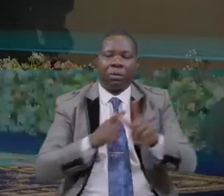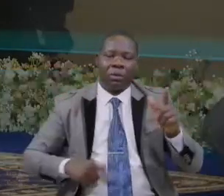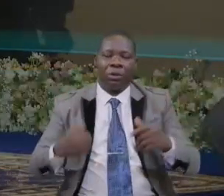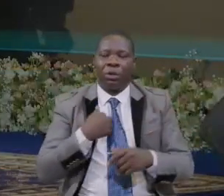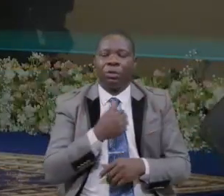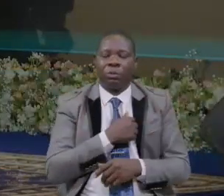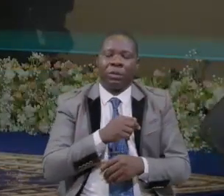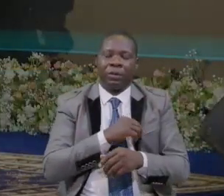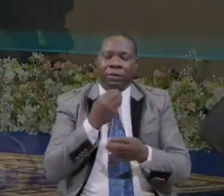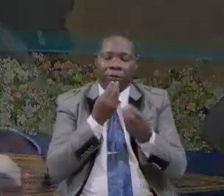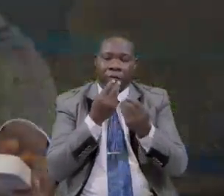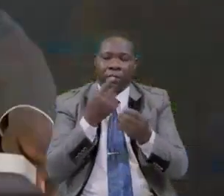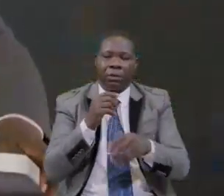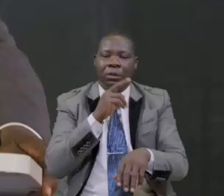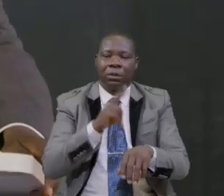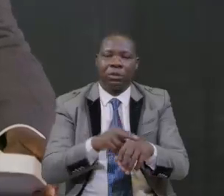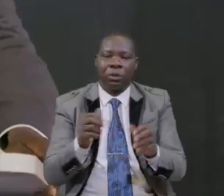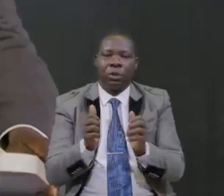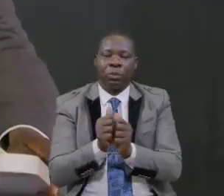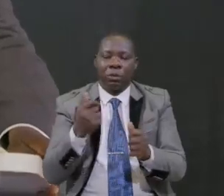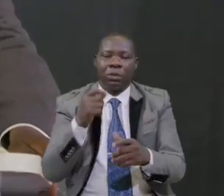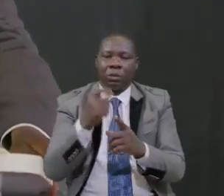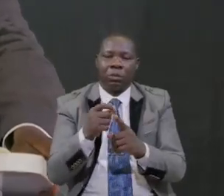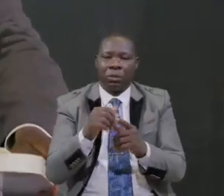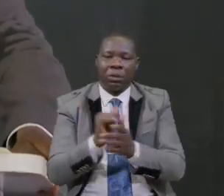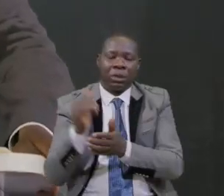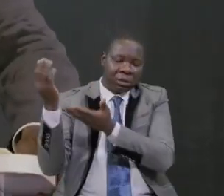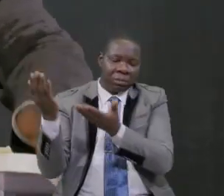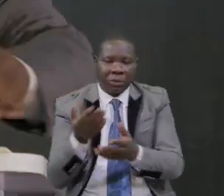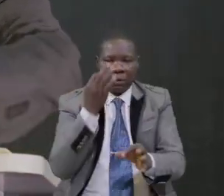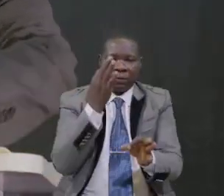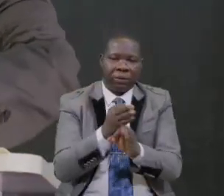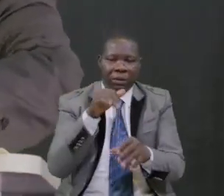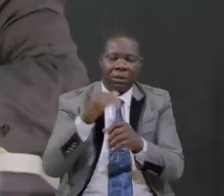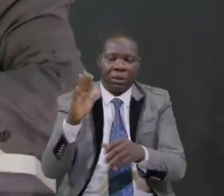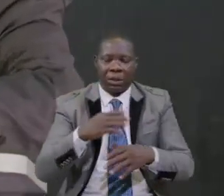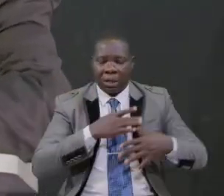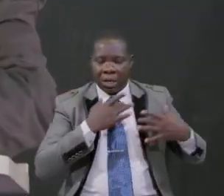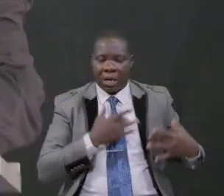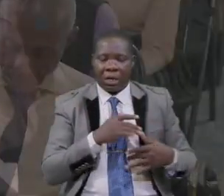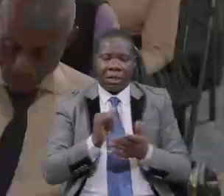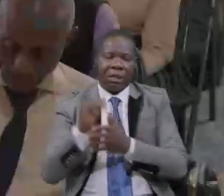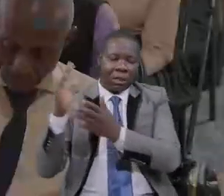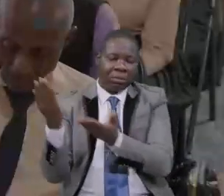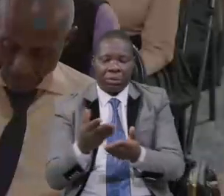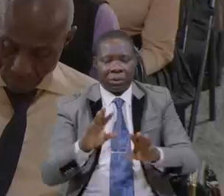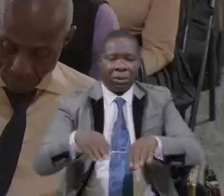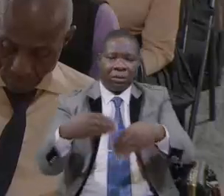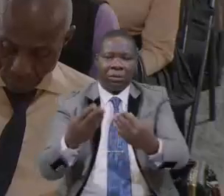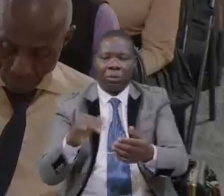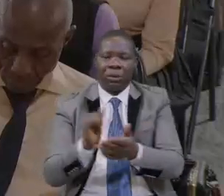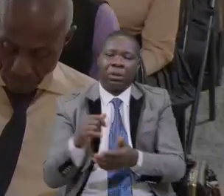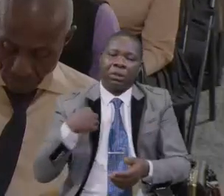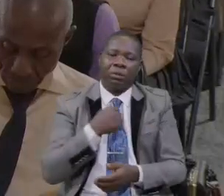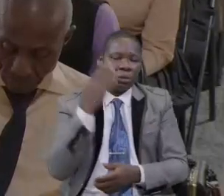The word that brings faith in their heart, that brings the supply they will have. your